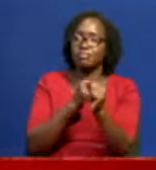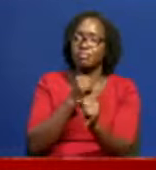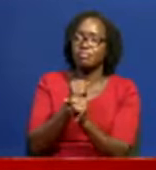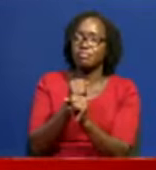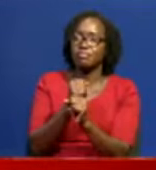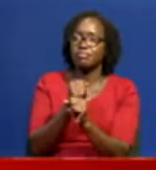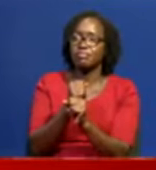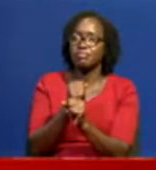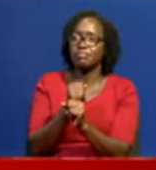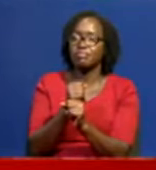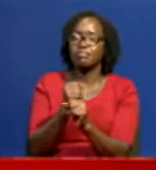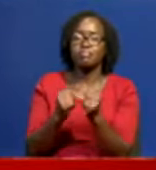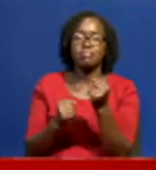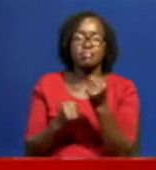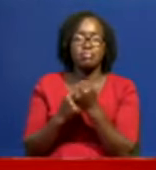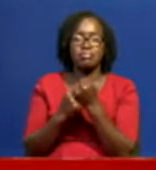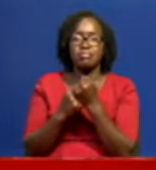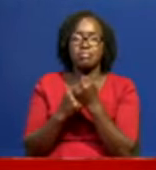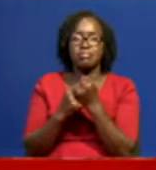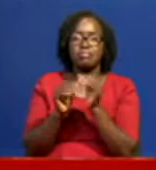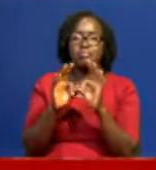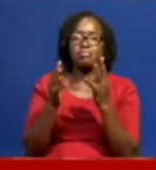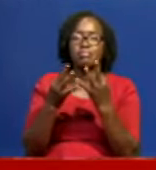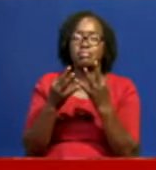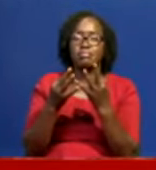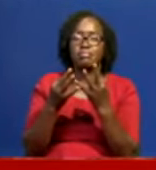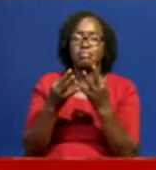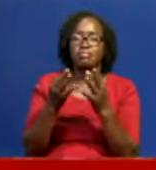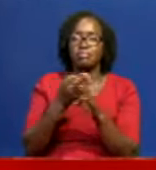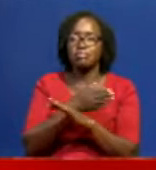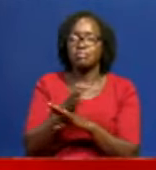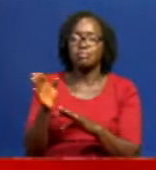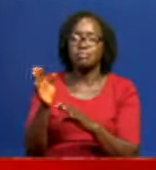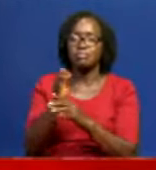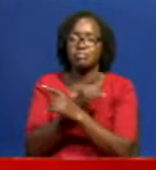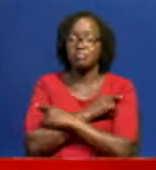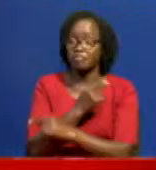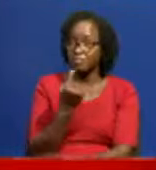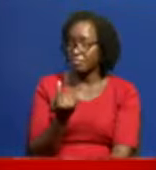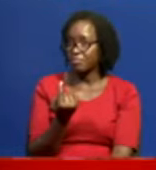We stand with the families who have lost their loved ones.